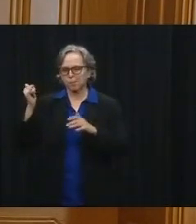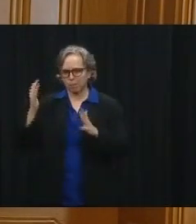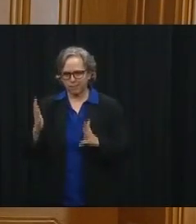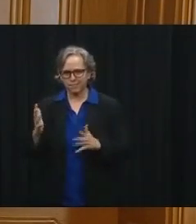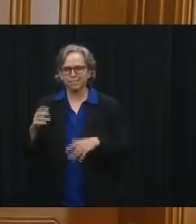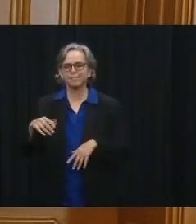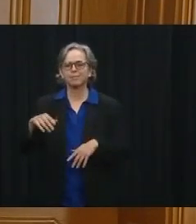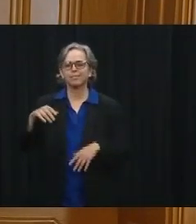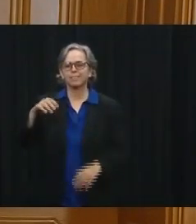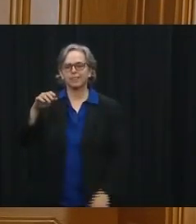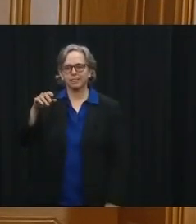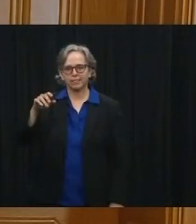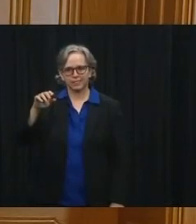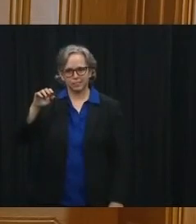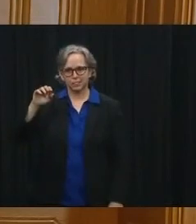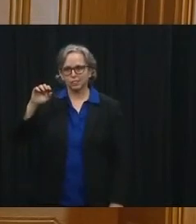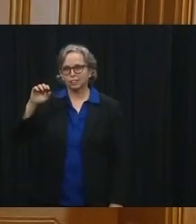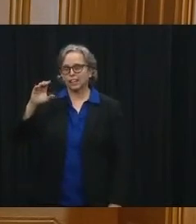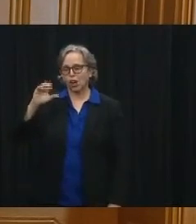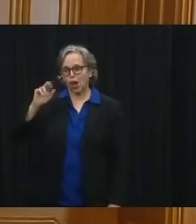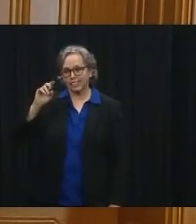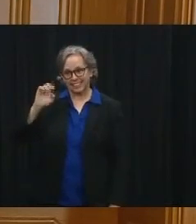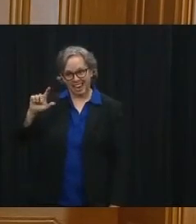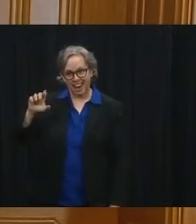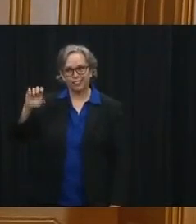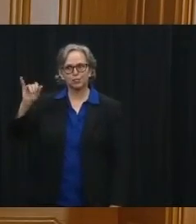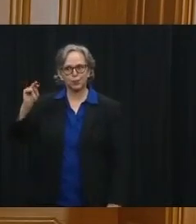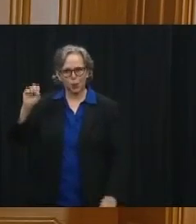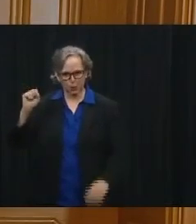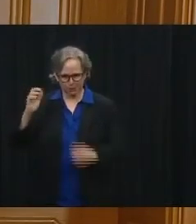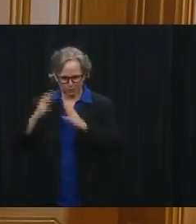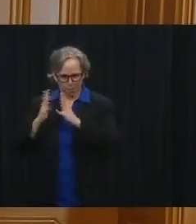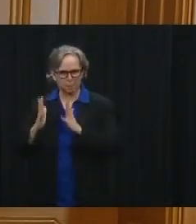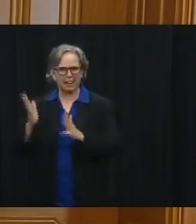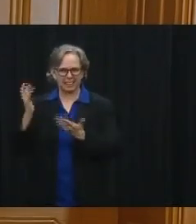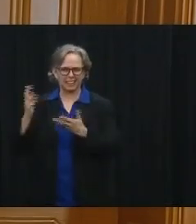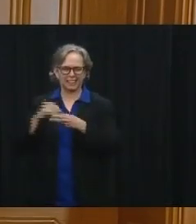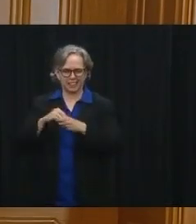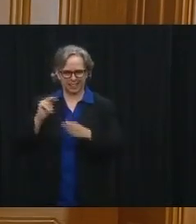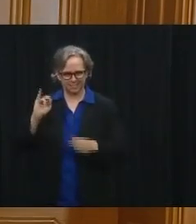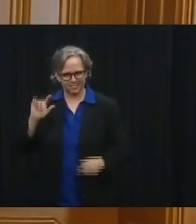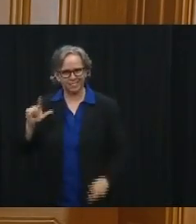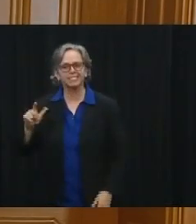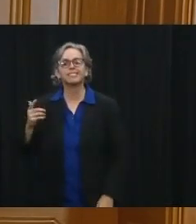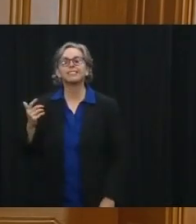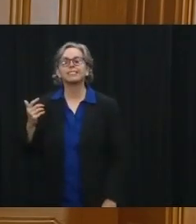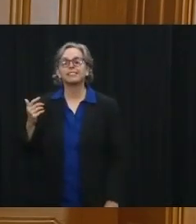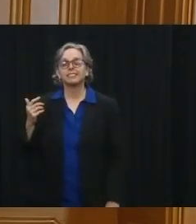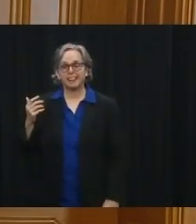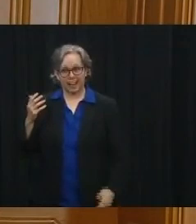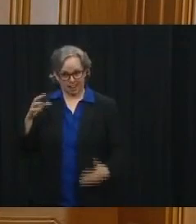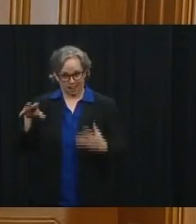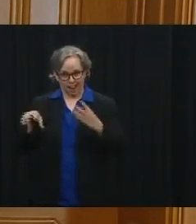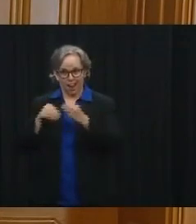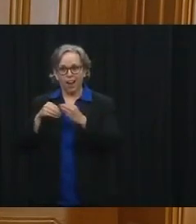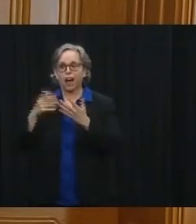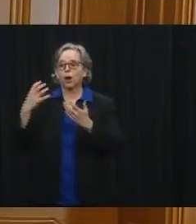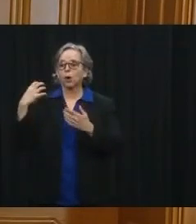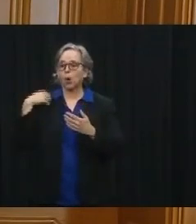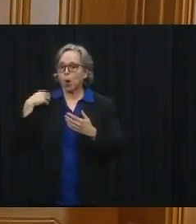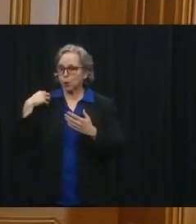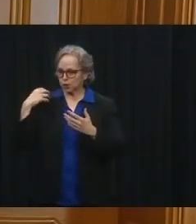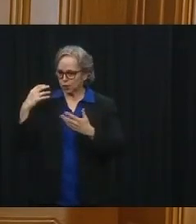of course, he's the University of Dayton Coach of the Year. Congratulations, Coach, for a great